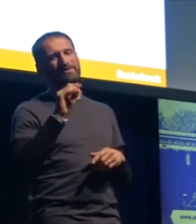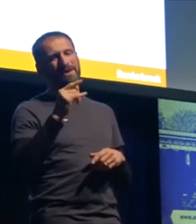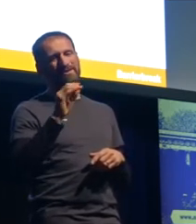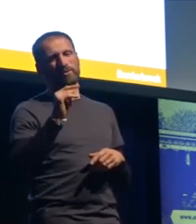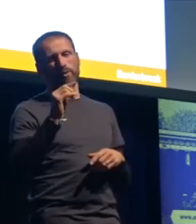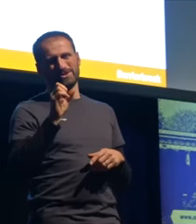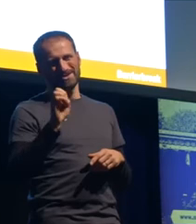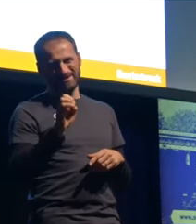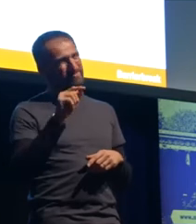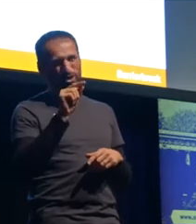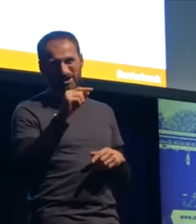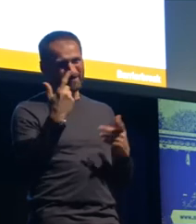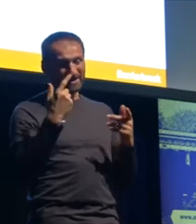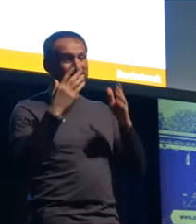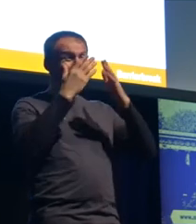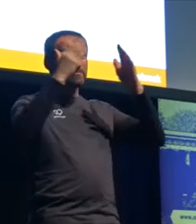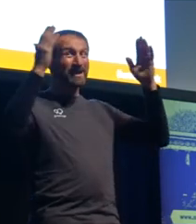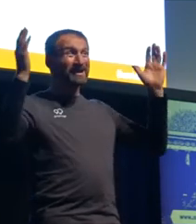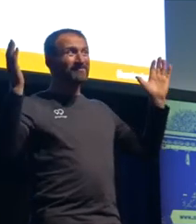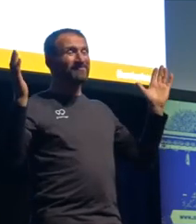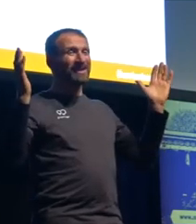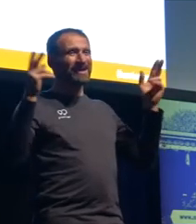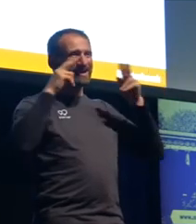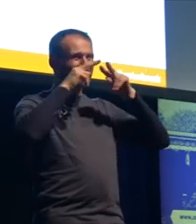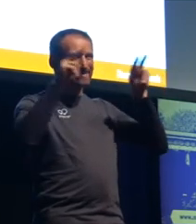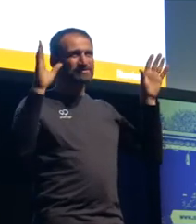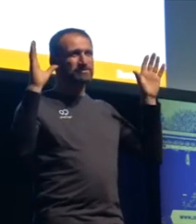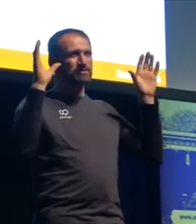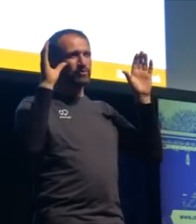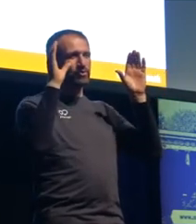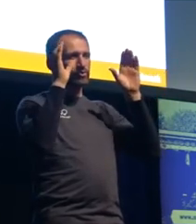loss of peripheral vision. So everything around